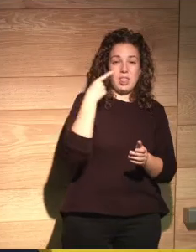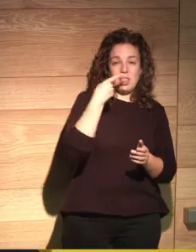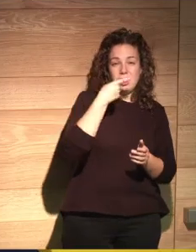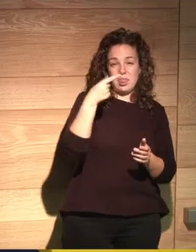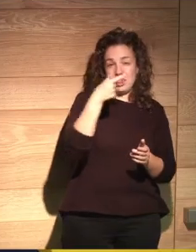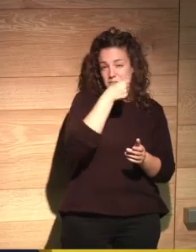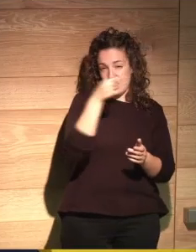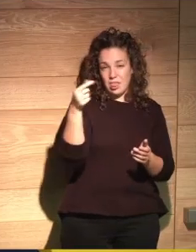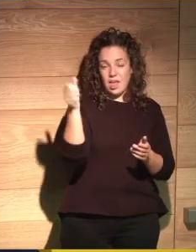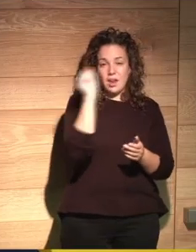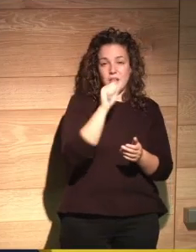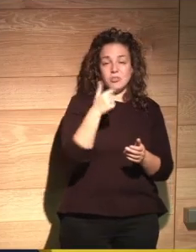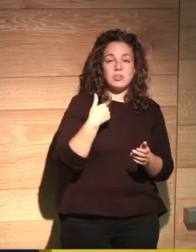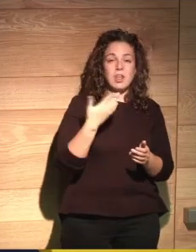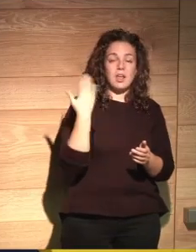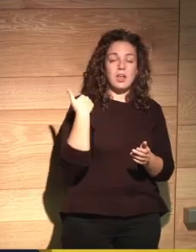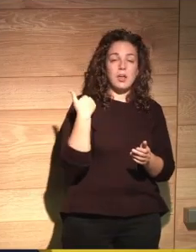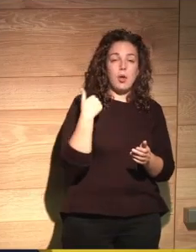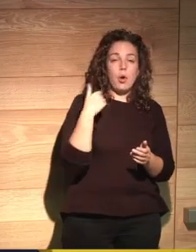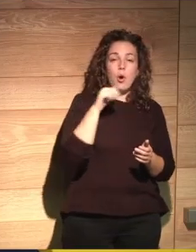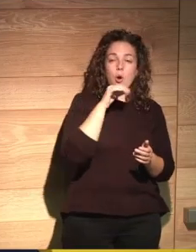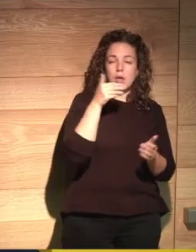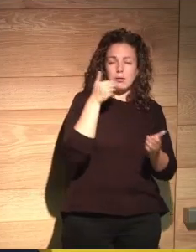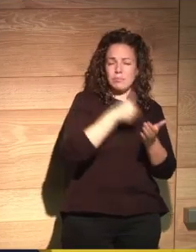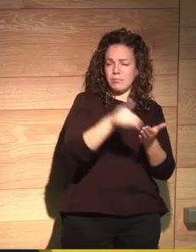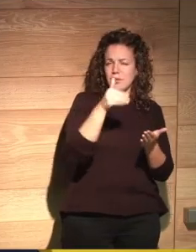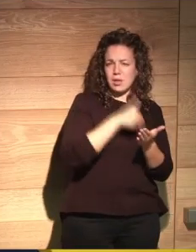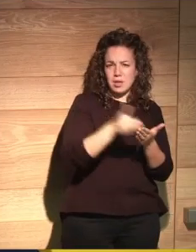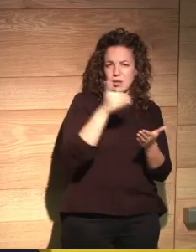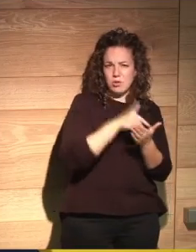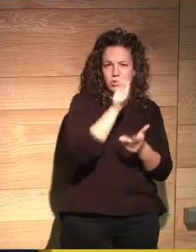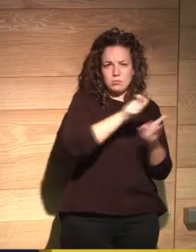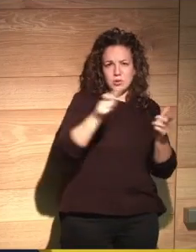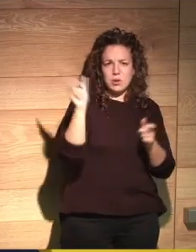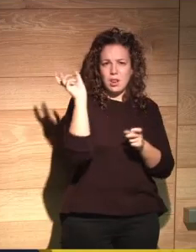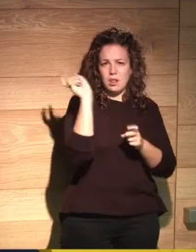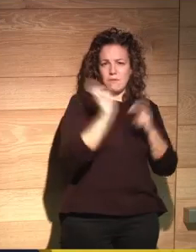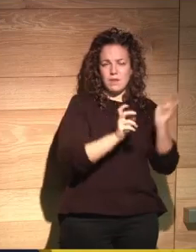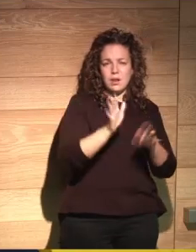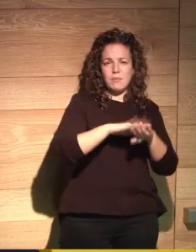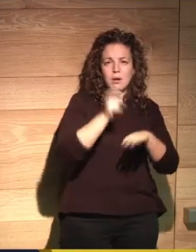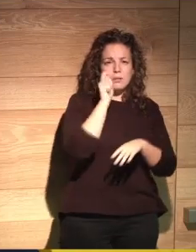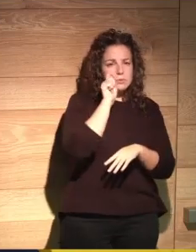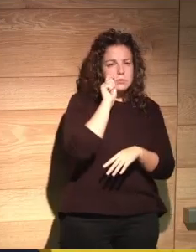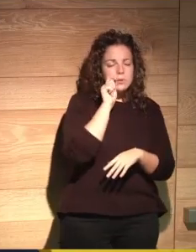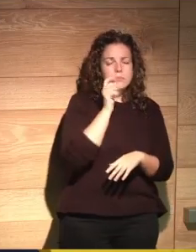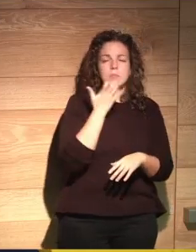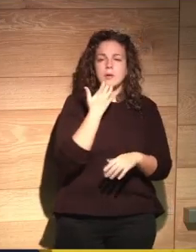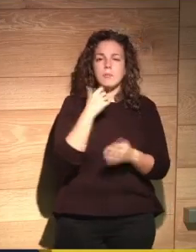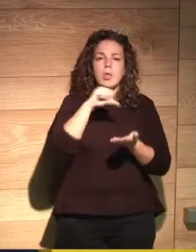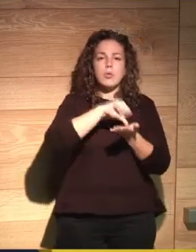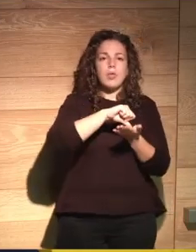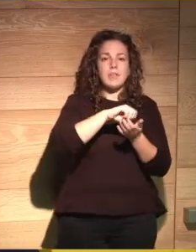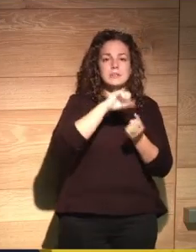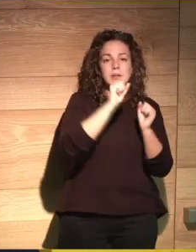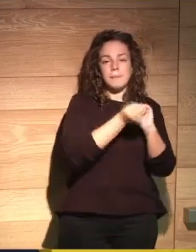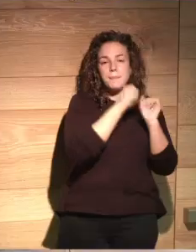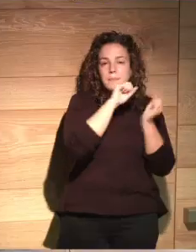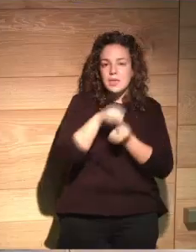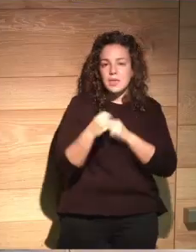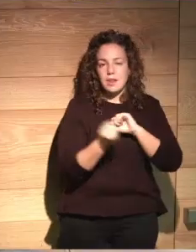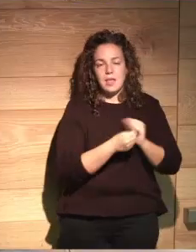example, years ago there were like 10 million tourists, but then now there are thousands of millions, and things that